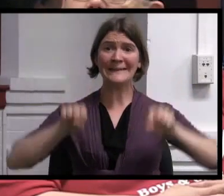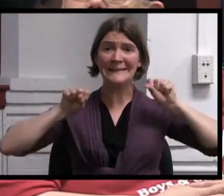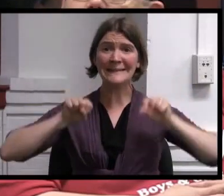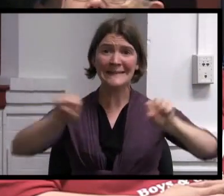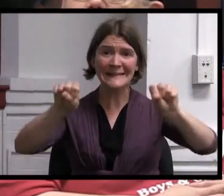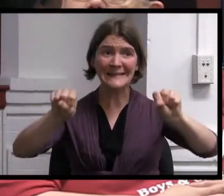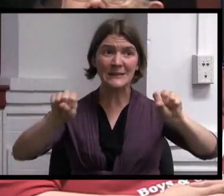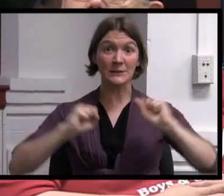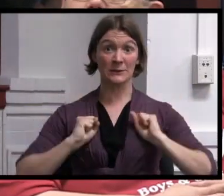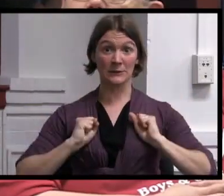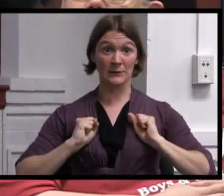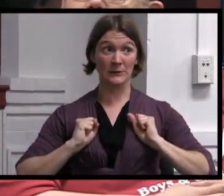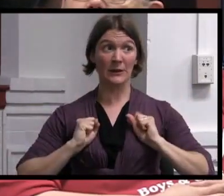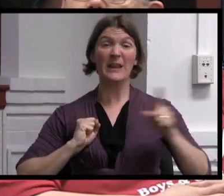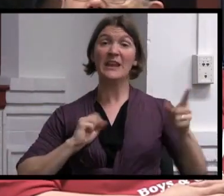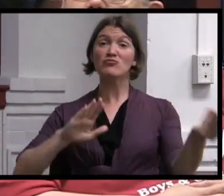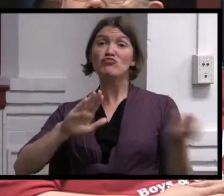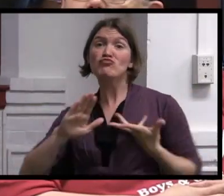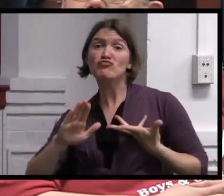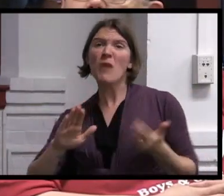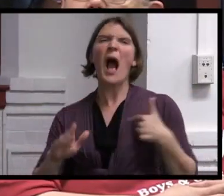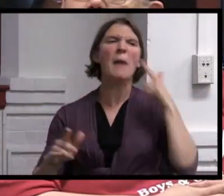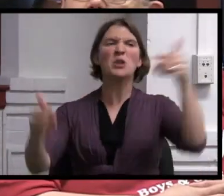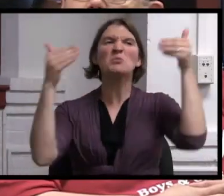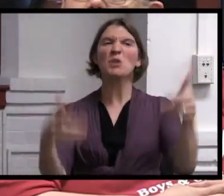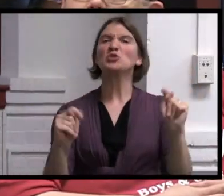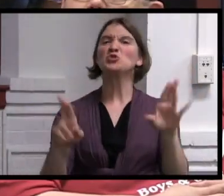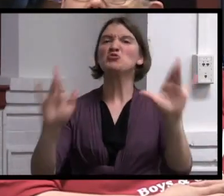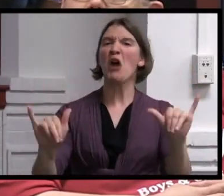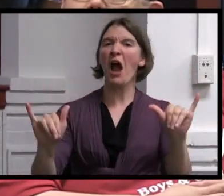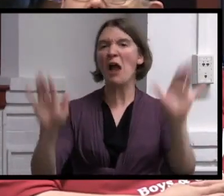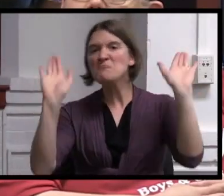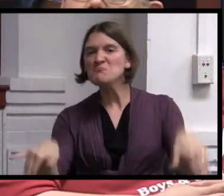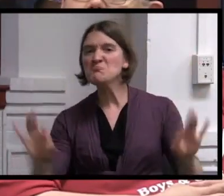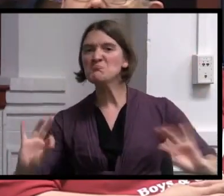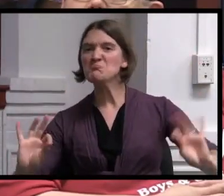And then he implied that he was just going to go ahead and try to do that.